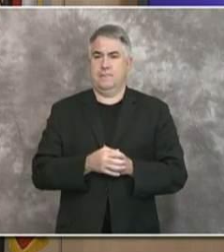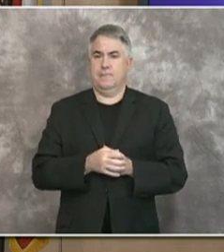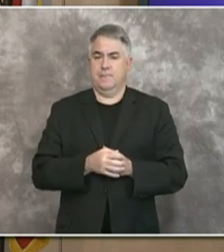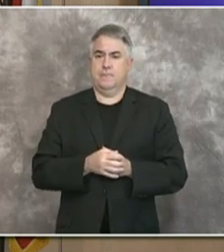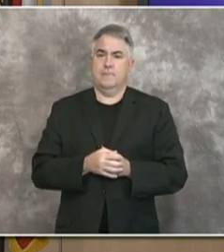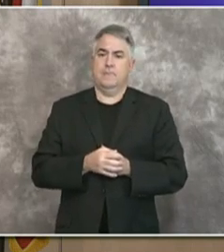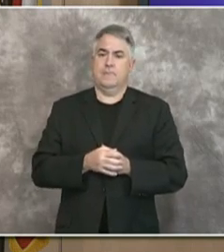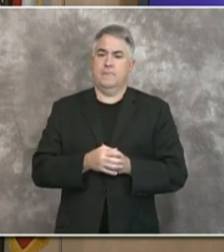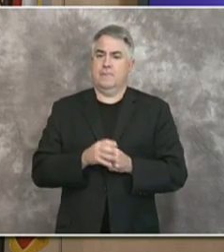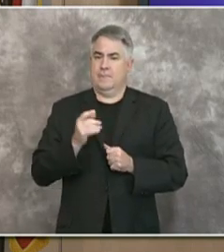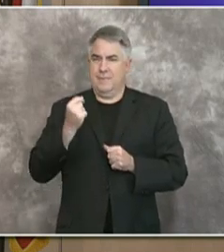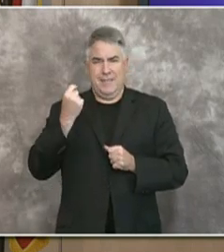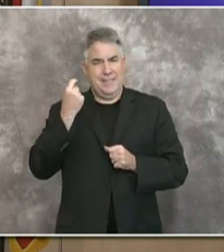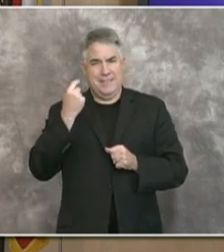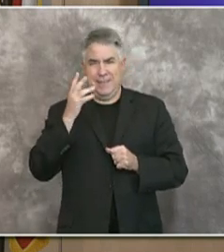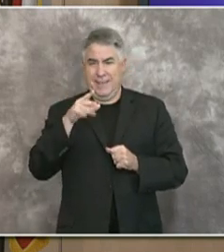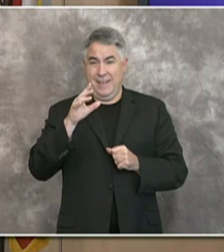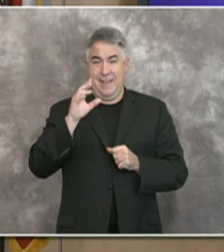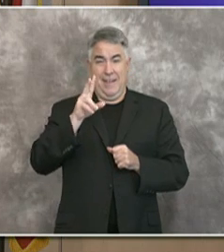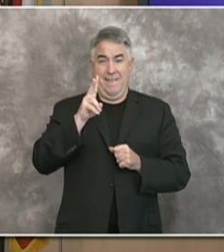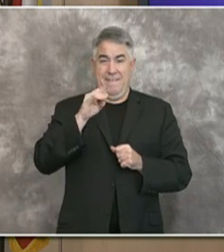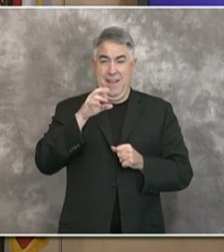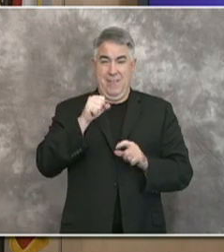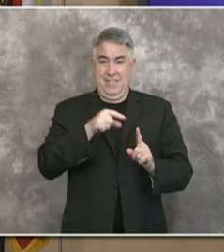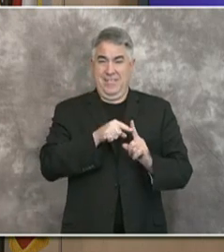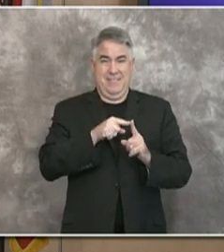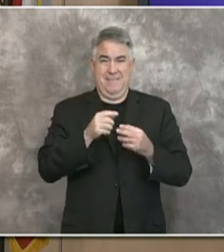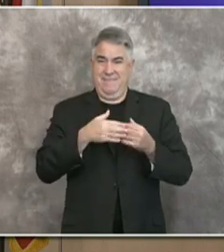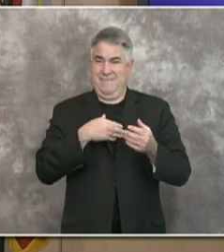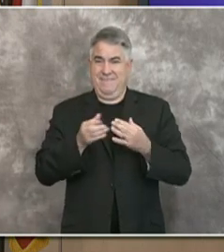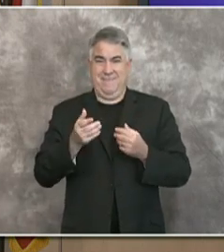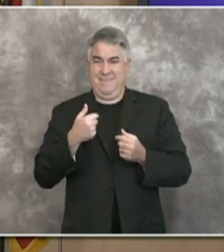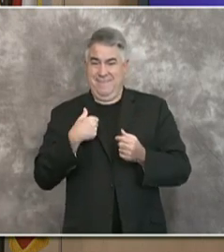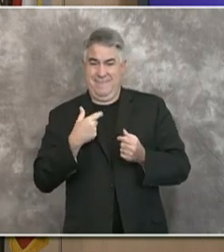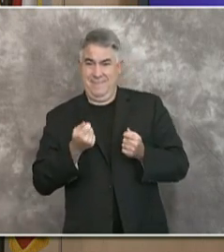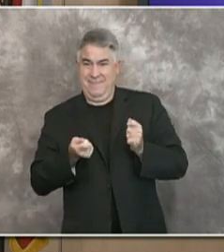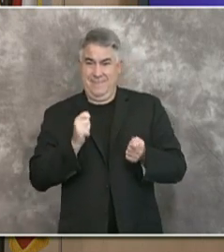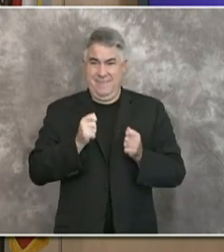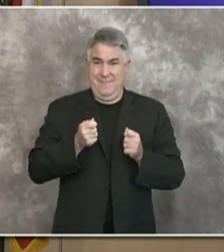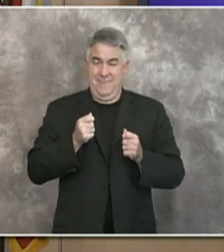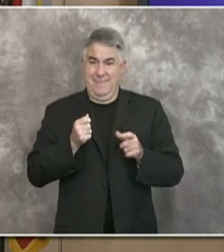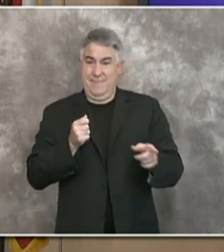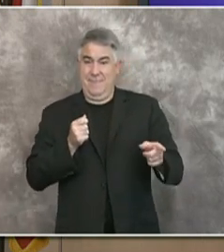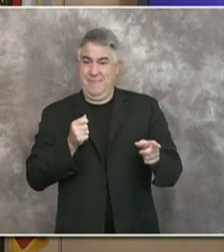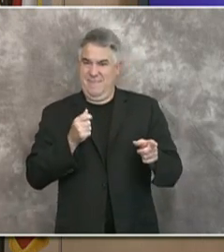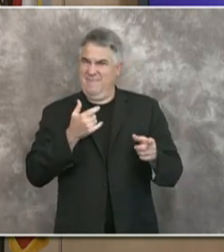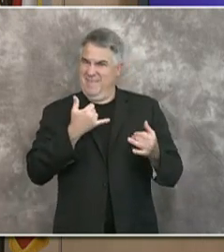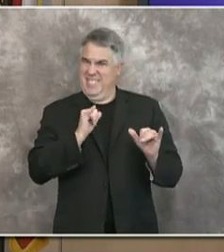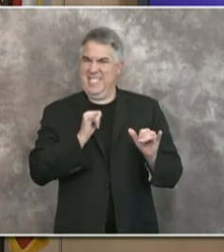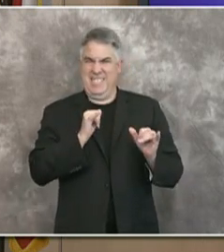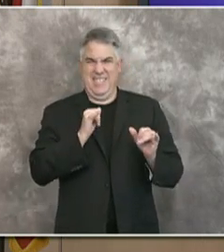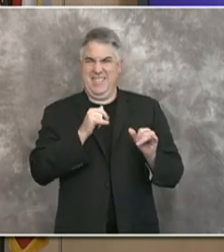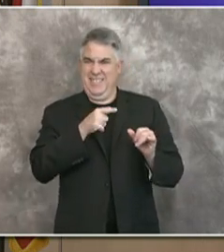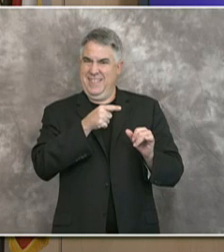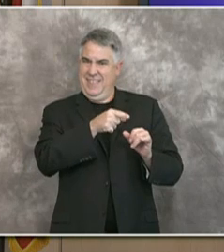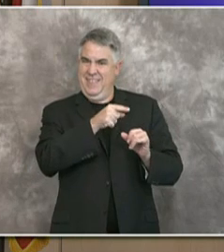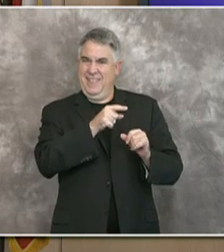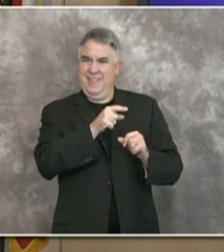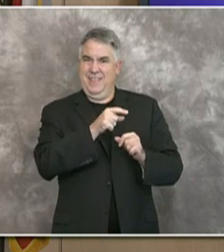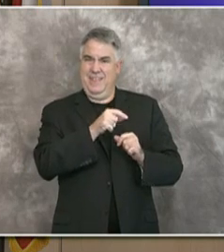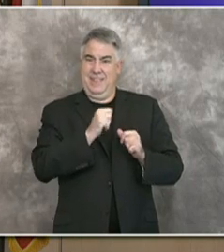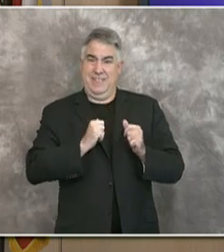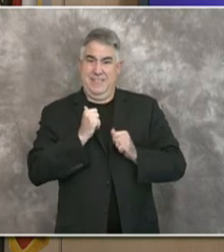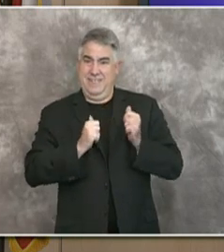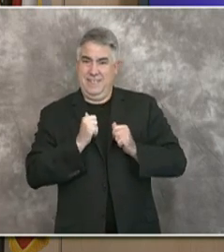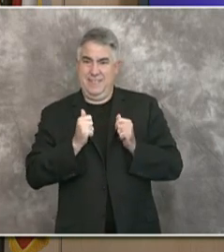still understand that even though what we are able to get out and do is changing, the danger from coronavirus remains. And so